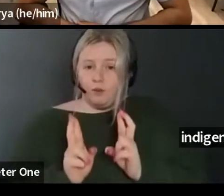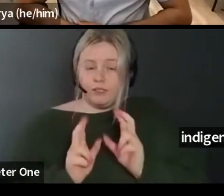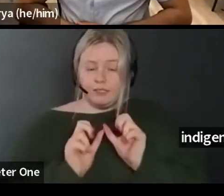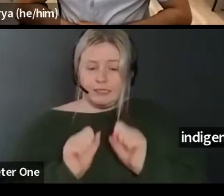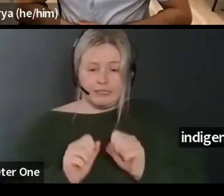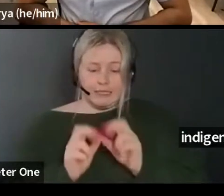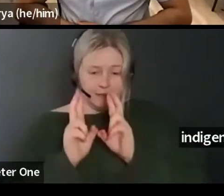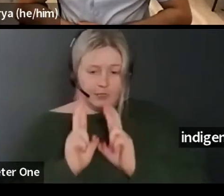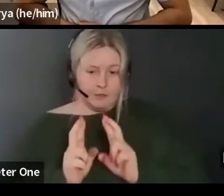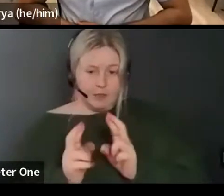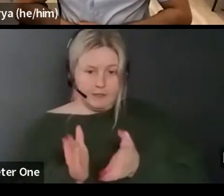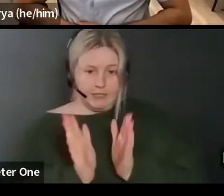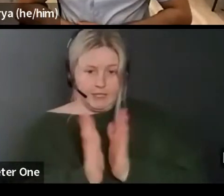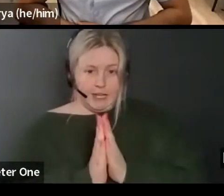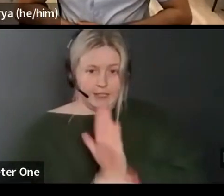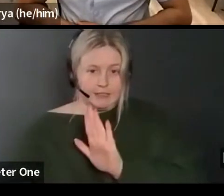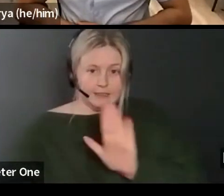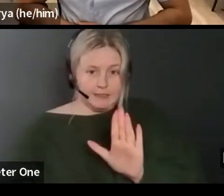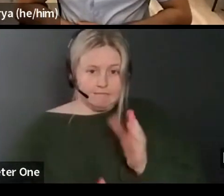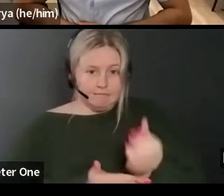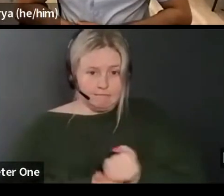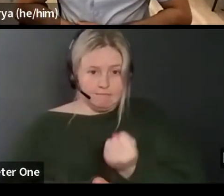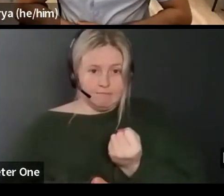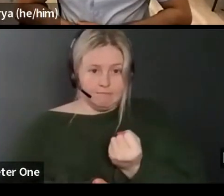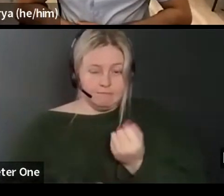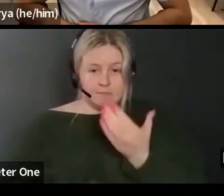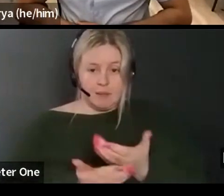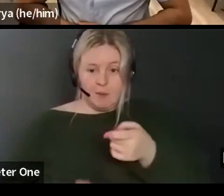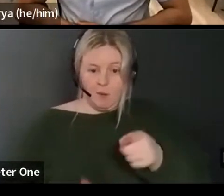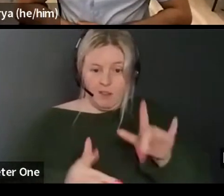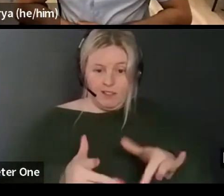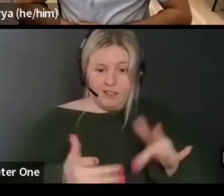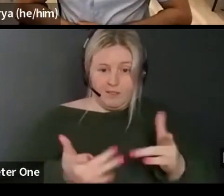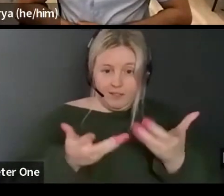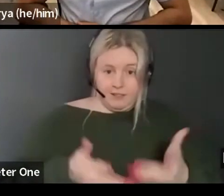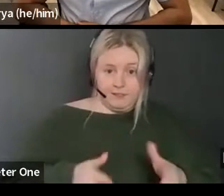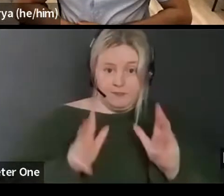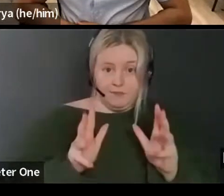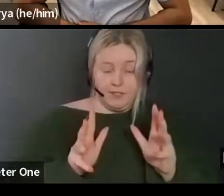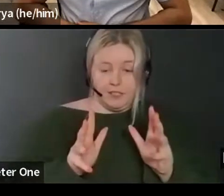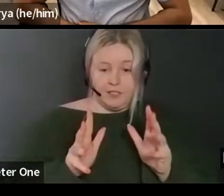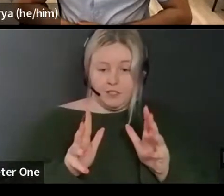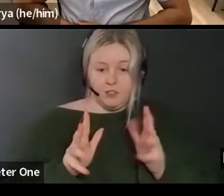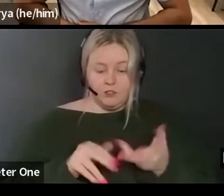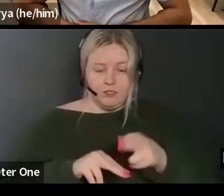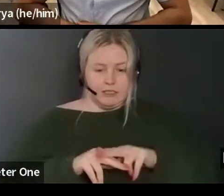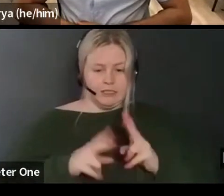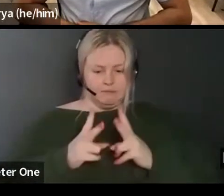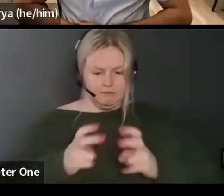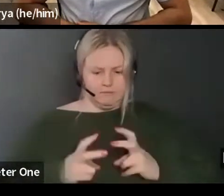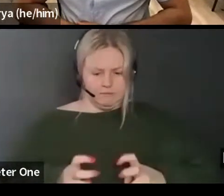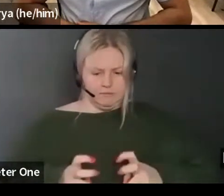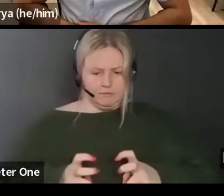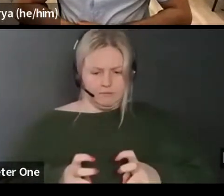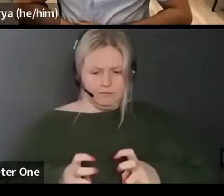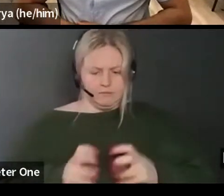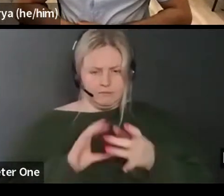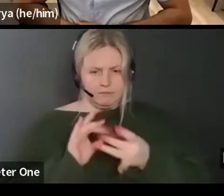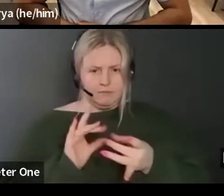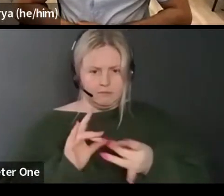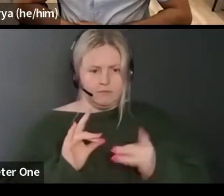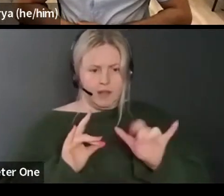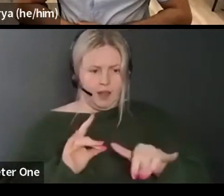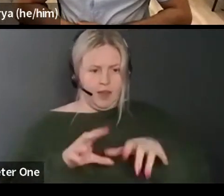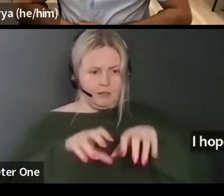respectfully ask everyone to take an opportunity, maybe when this is all done, to really reflect on how colonialism may have benefited